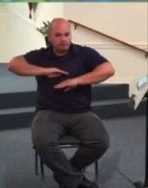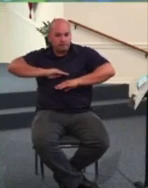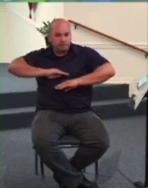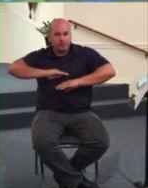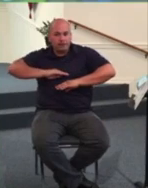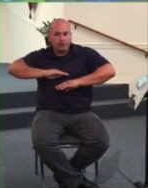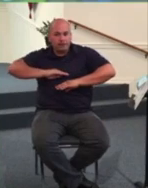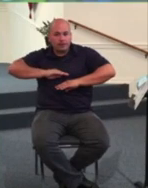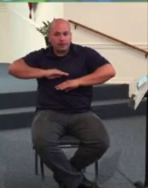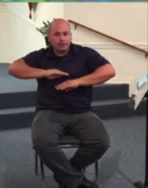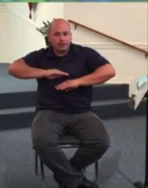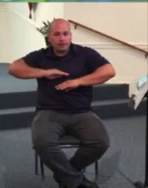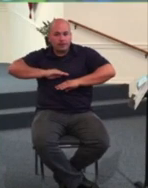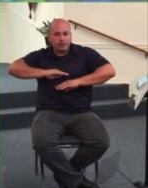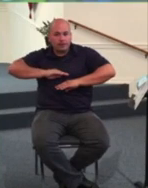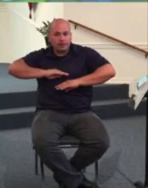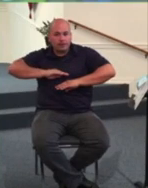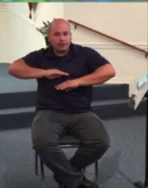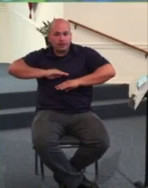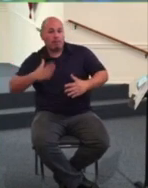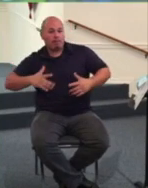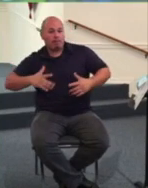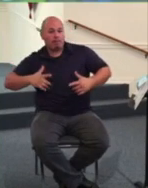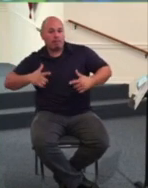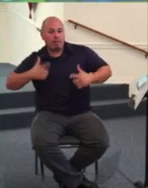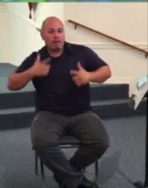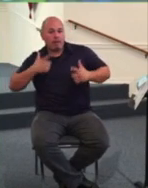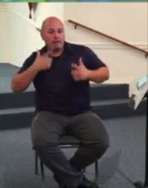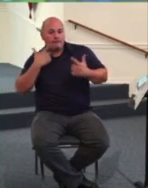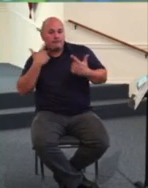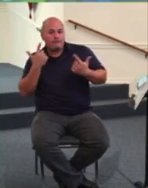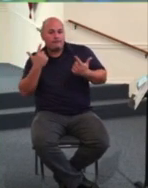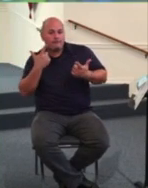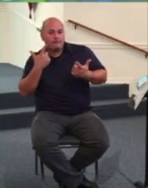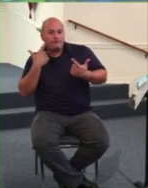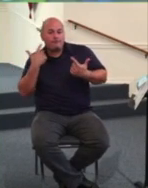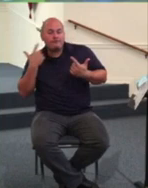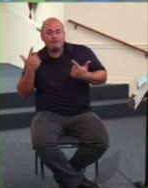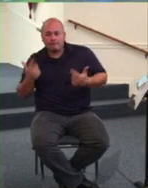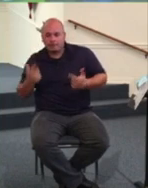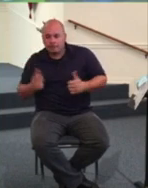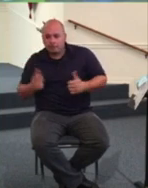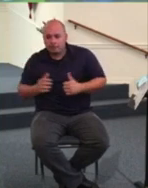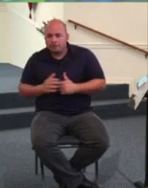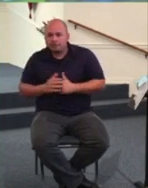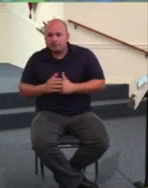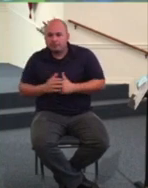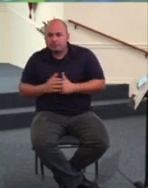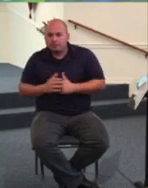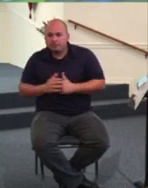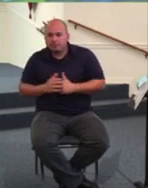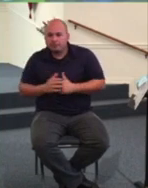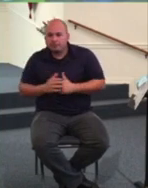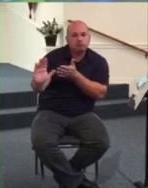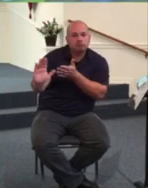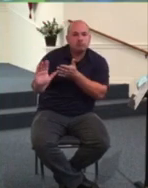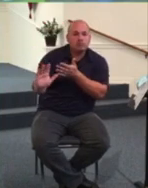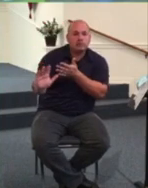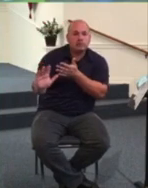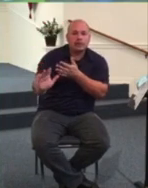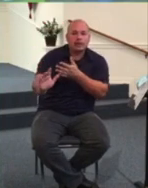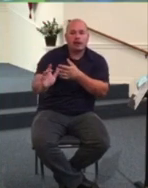laugh. Blessed are you when people hate you, when they exclude you and insult you and reject your name as